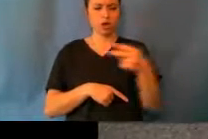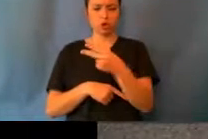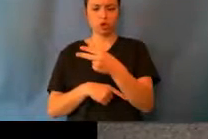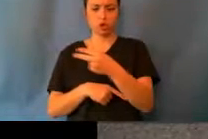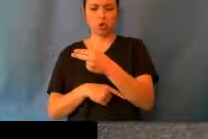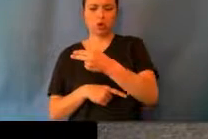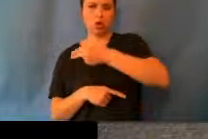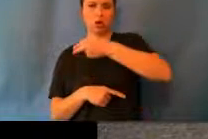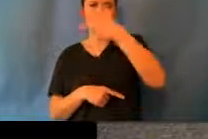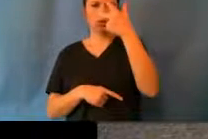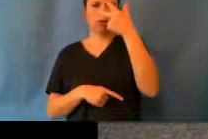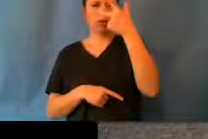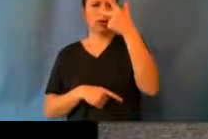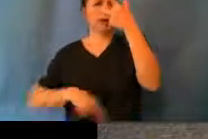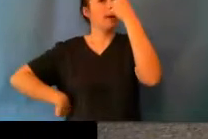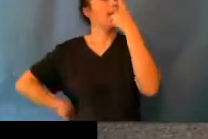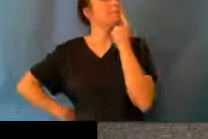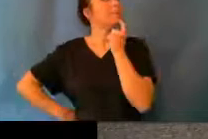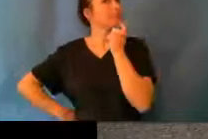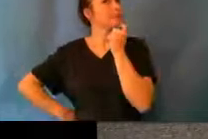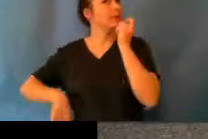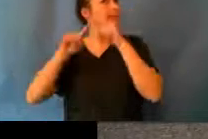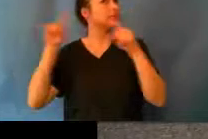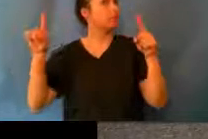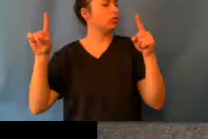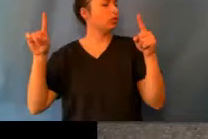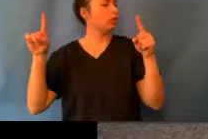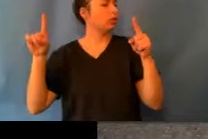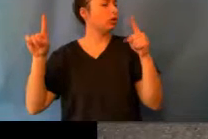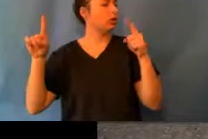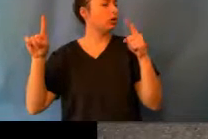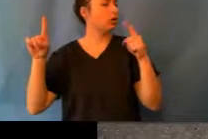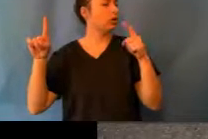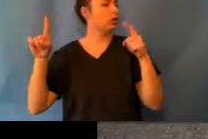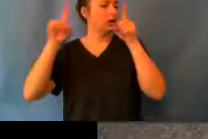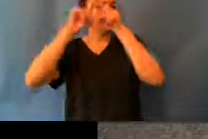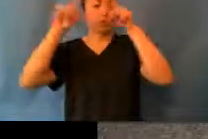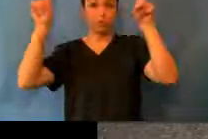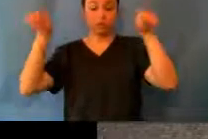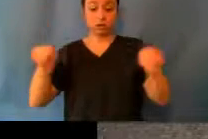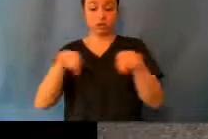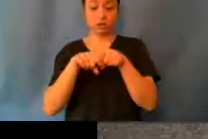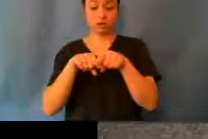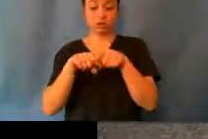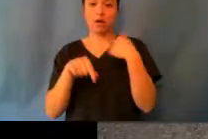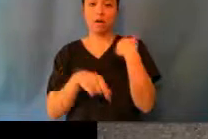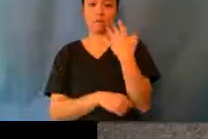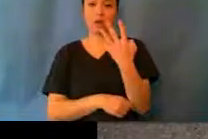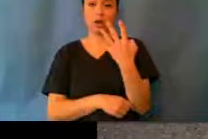have? It only has 3. And this rectangle, we know, has